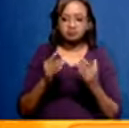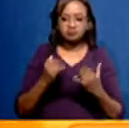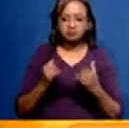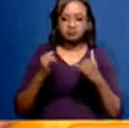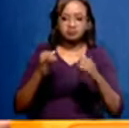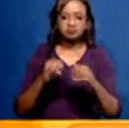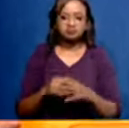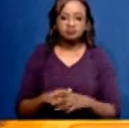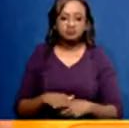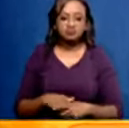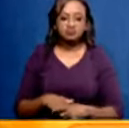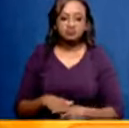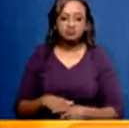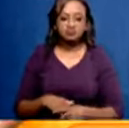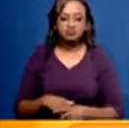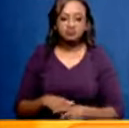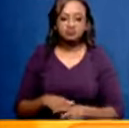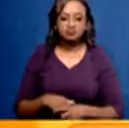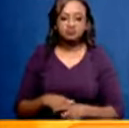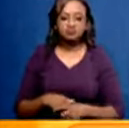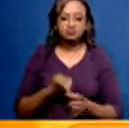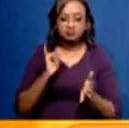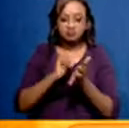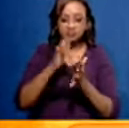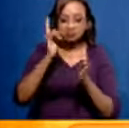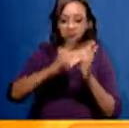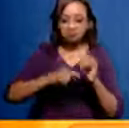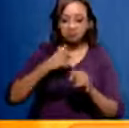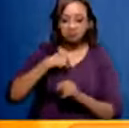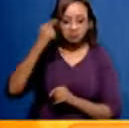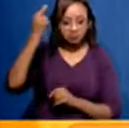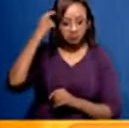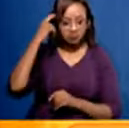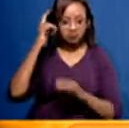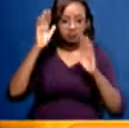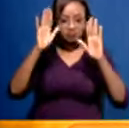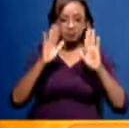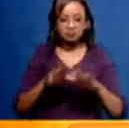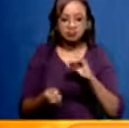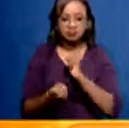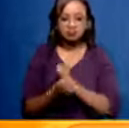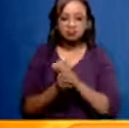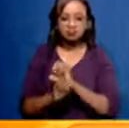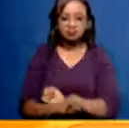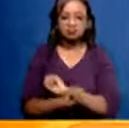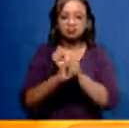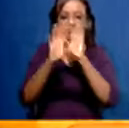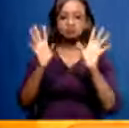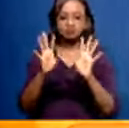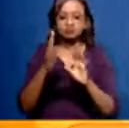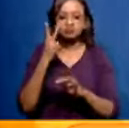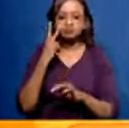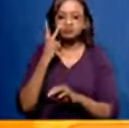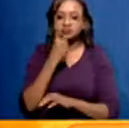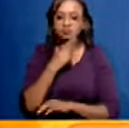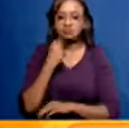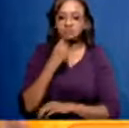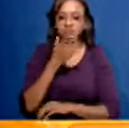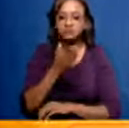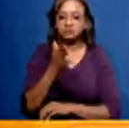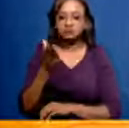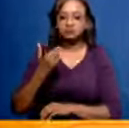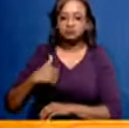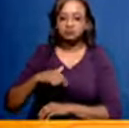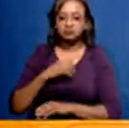to the deans of the faculties, that's what I think we need to be very clear about. Who is our ecosystem we want to